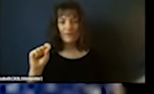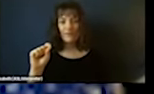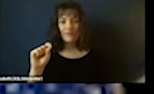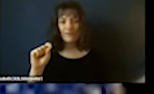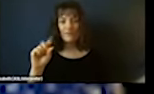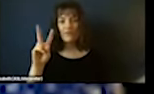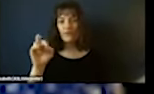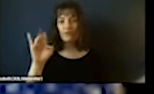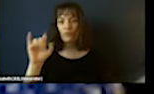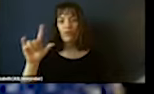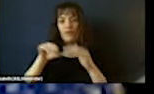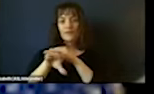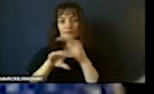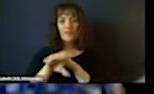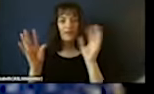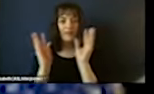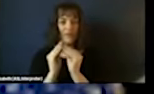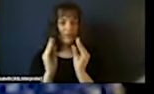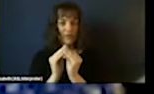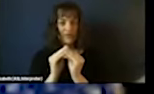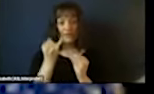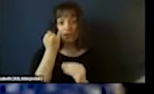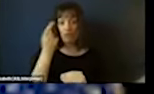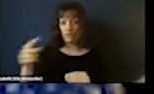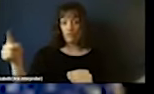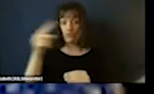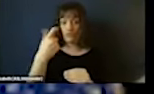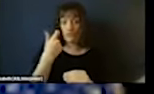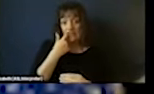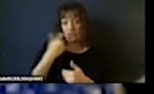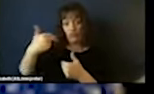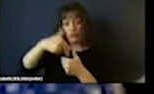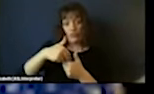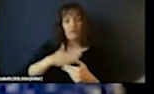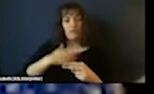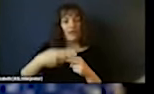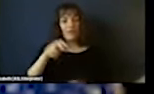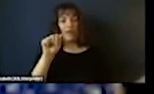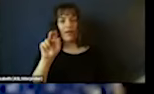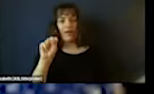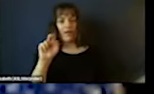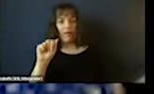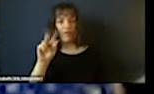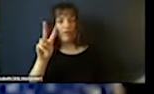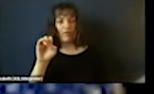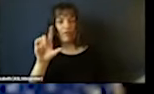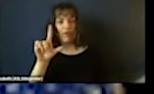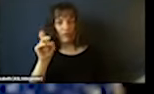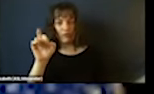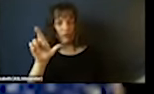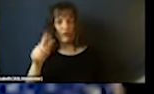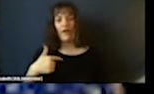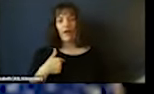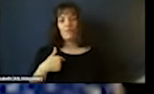joining us for the first time, my name is Anna Volker and I am your SciAccess Conference Director and the Coordinator of Outreach here at The Ohio